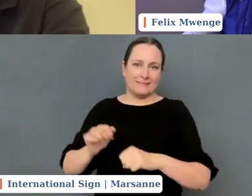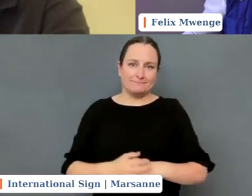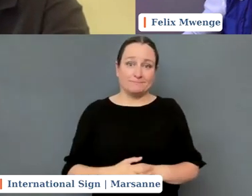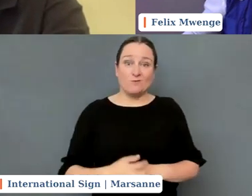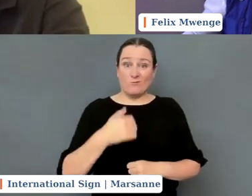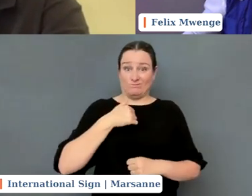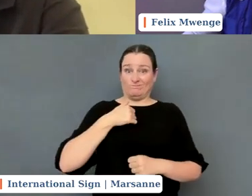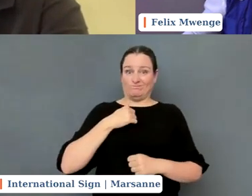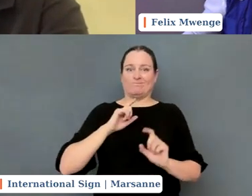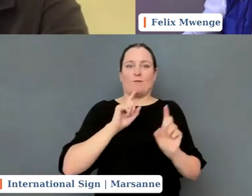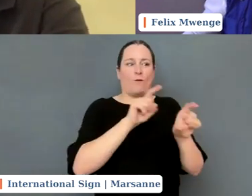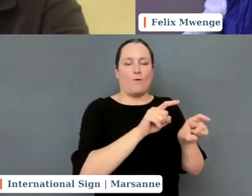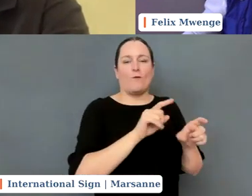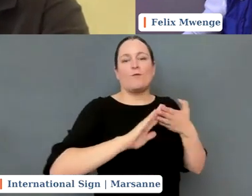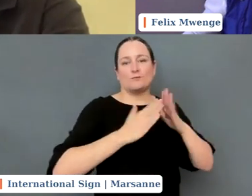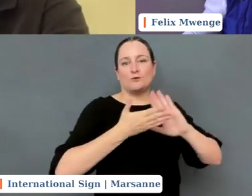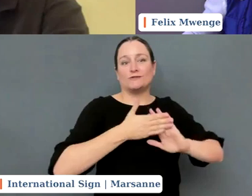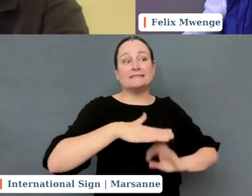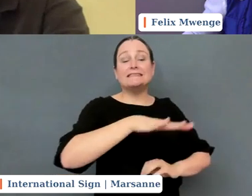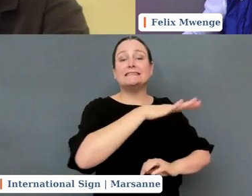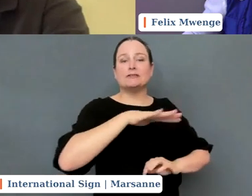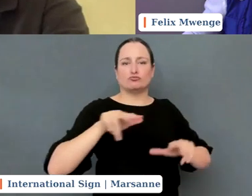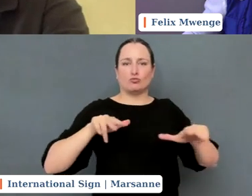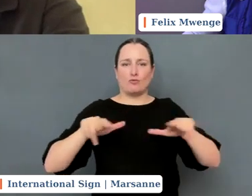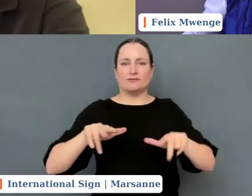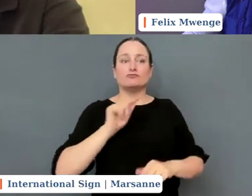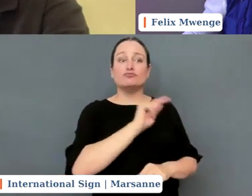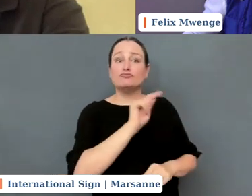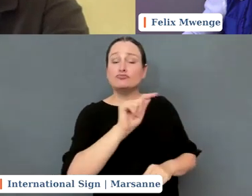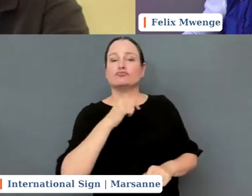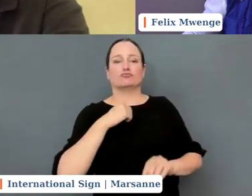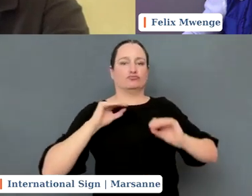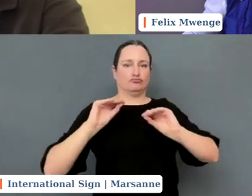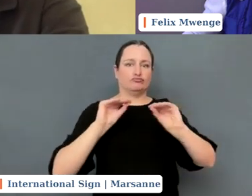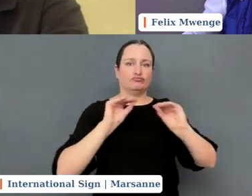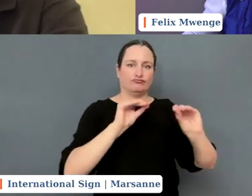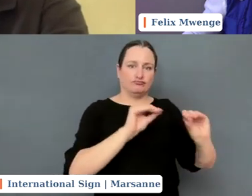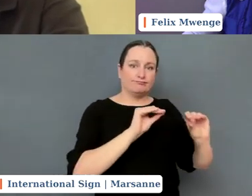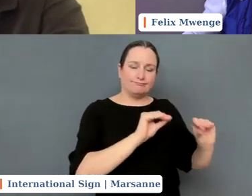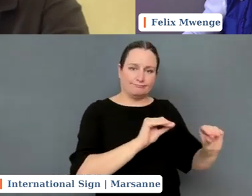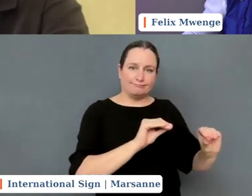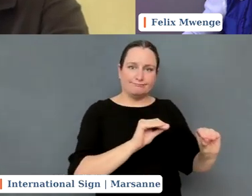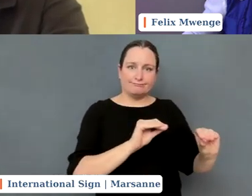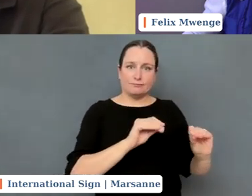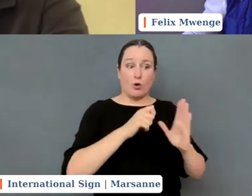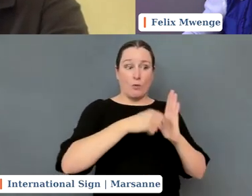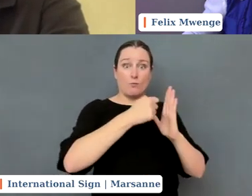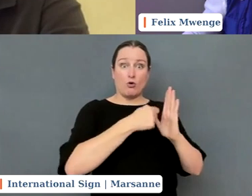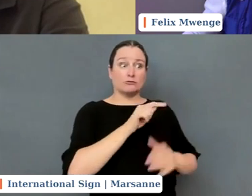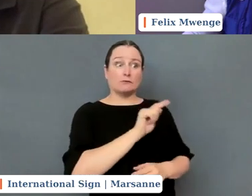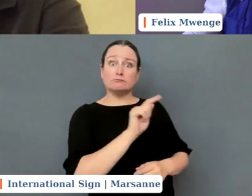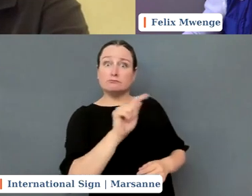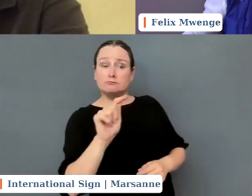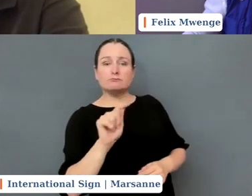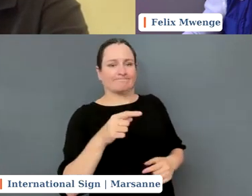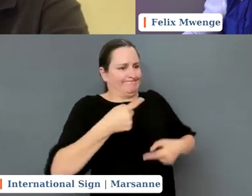train the local organizations so those projects can continue